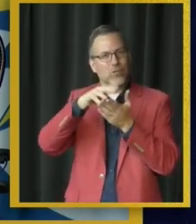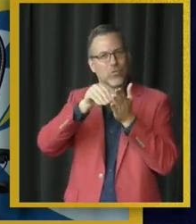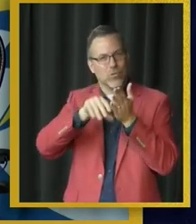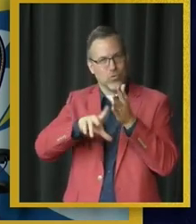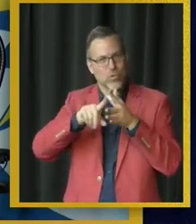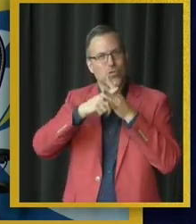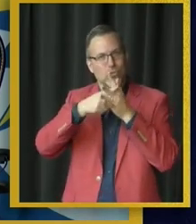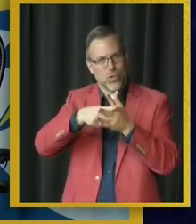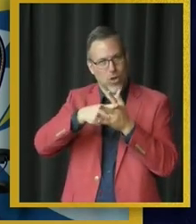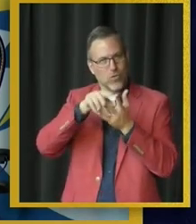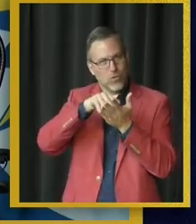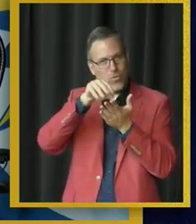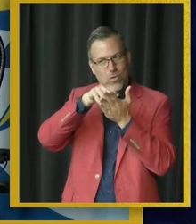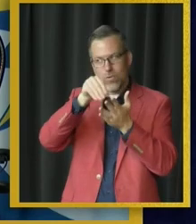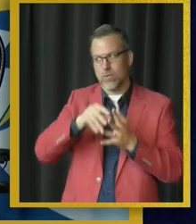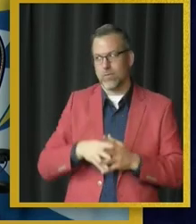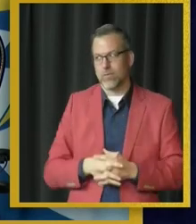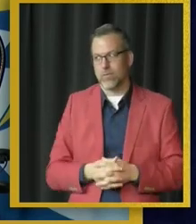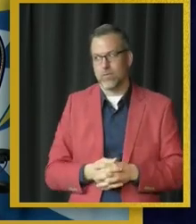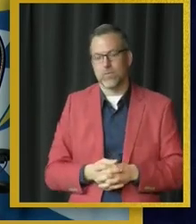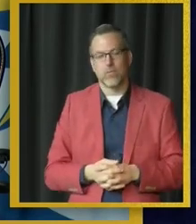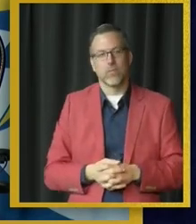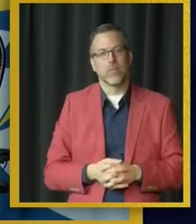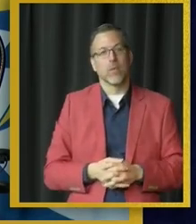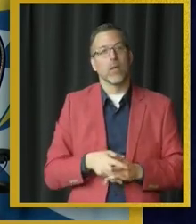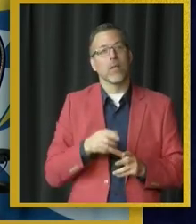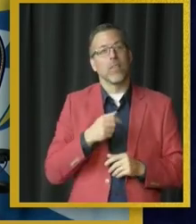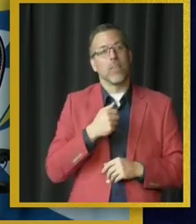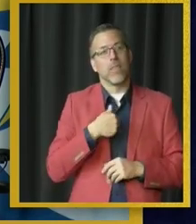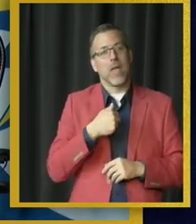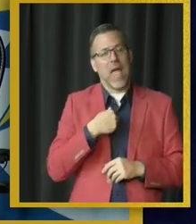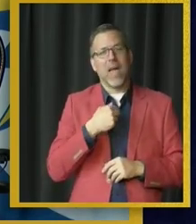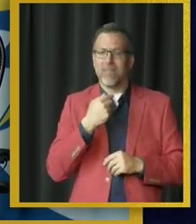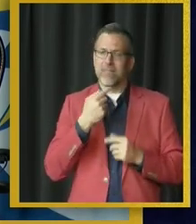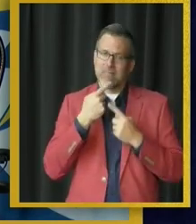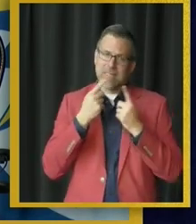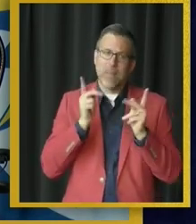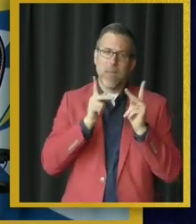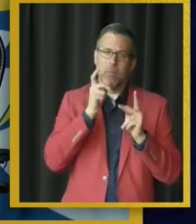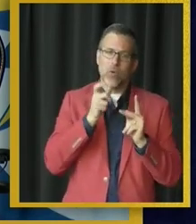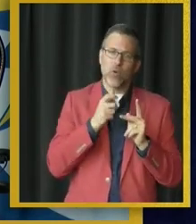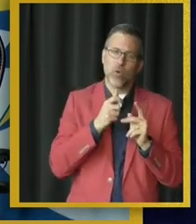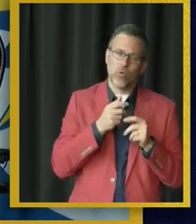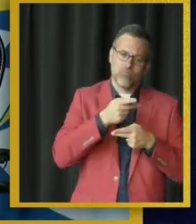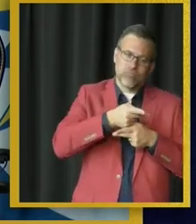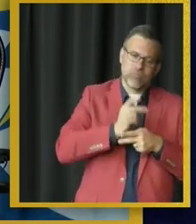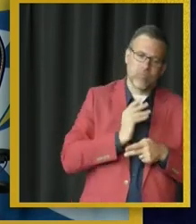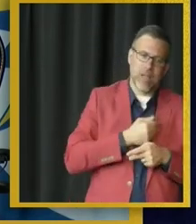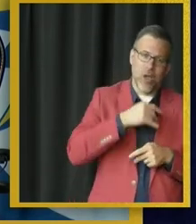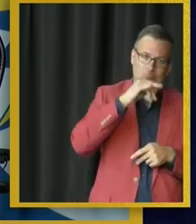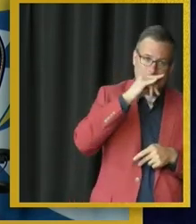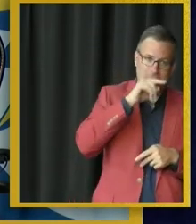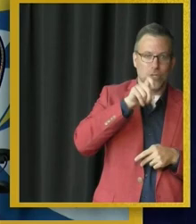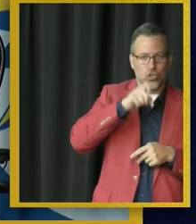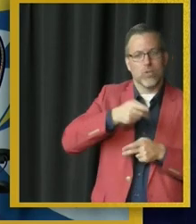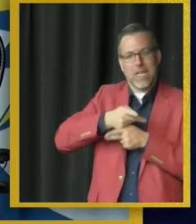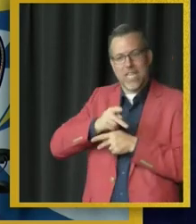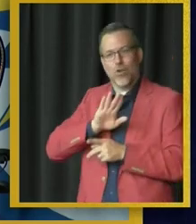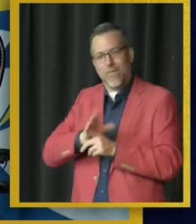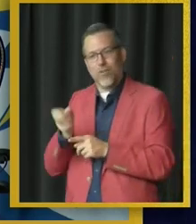day of learning. And I've long said that the people who care for our kids should be able to afford to care for their own